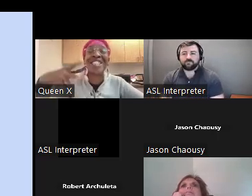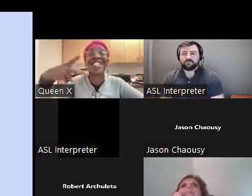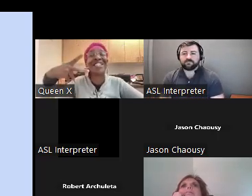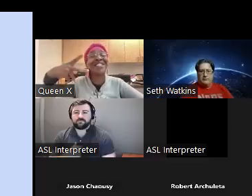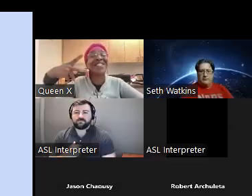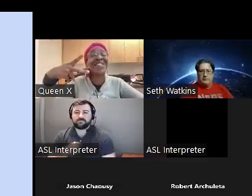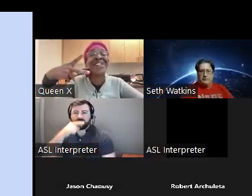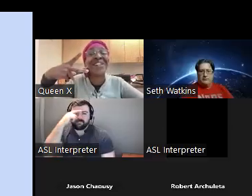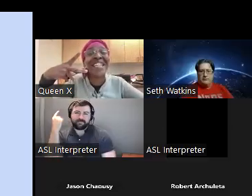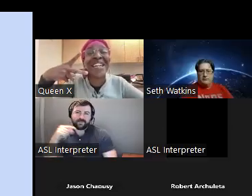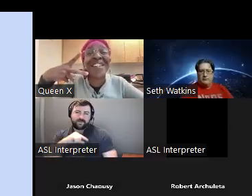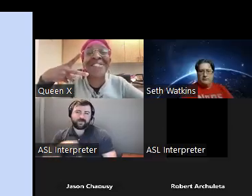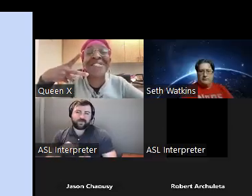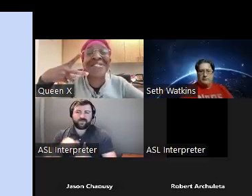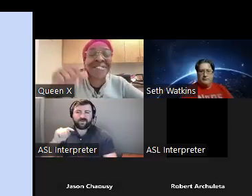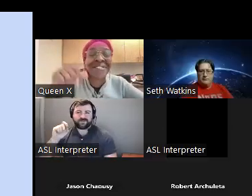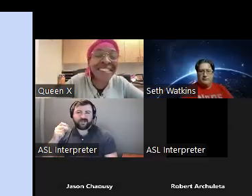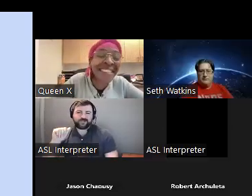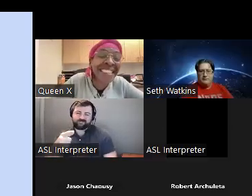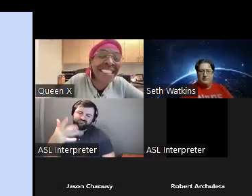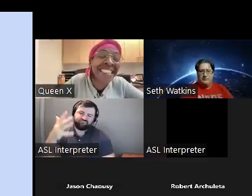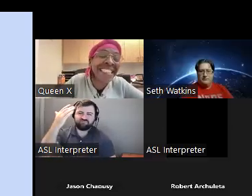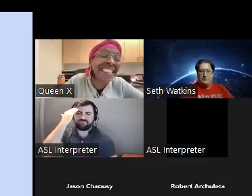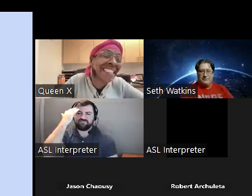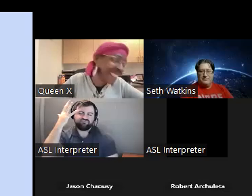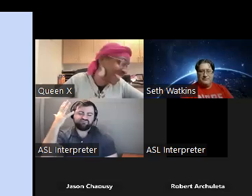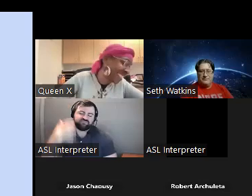with Tasha, though. You already know. All right.